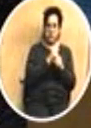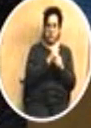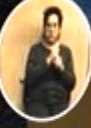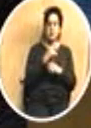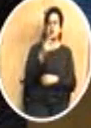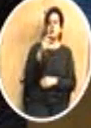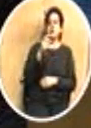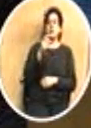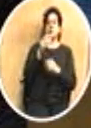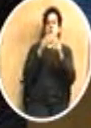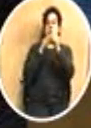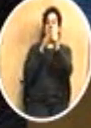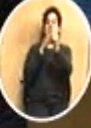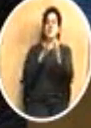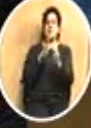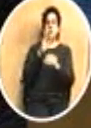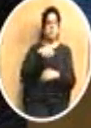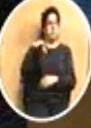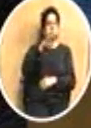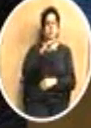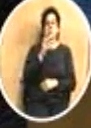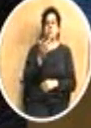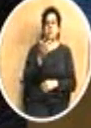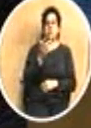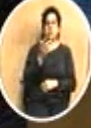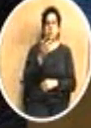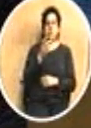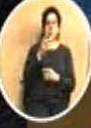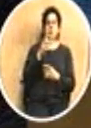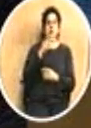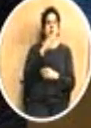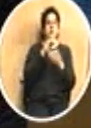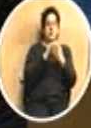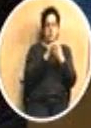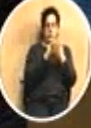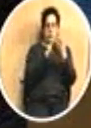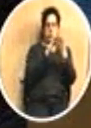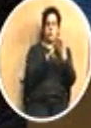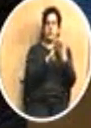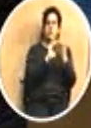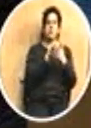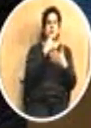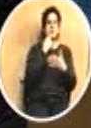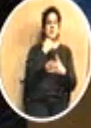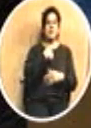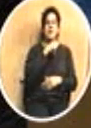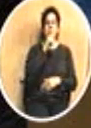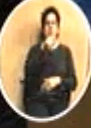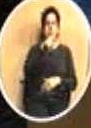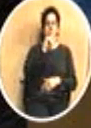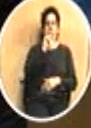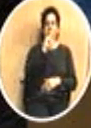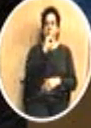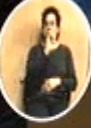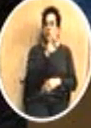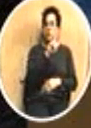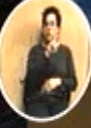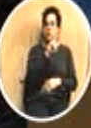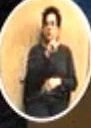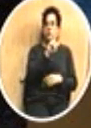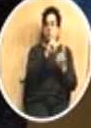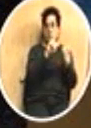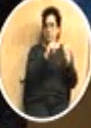There is a leader among you who shall remain nameless, who went on record as saying, I am not a plumber. That was strike